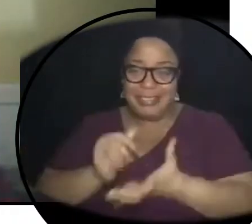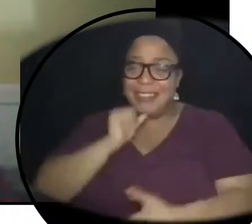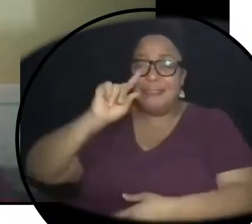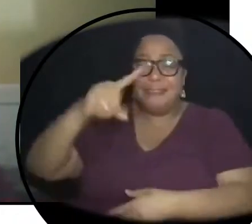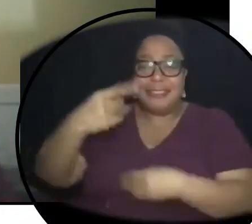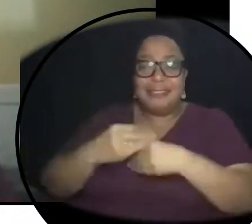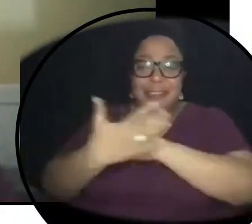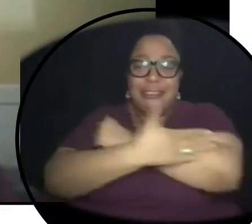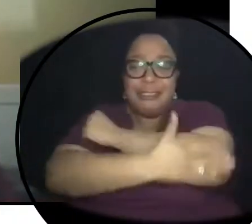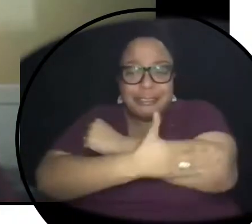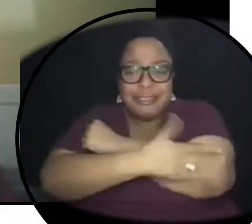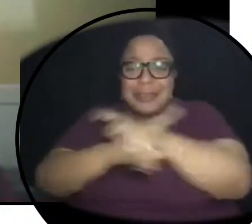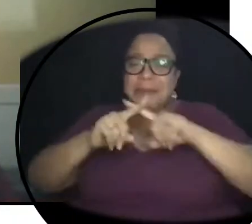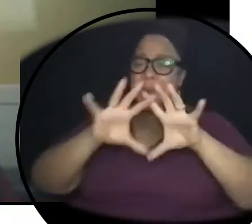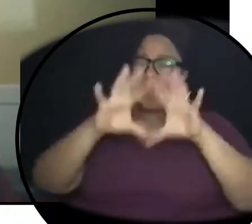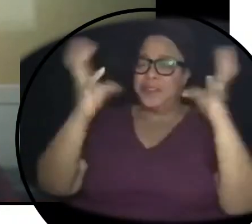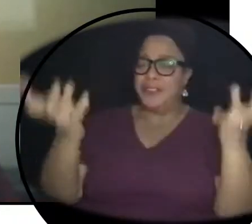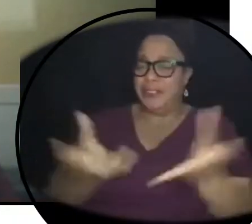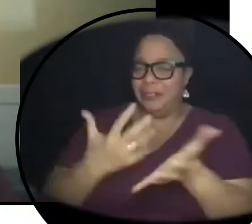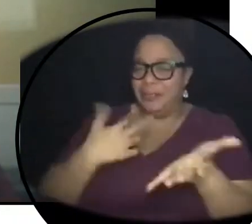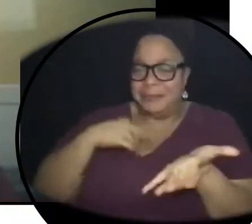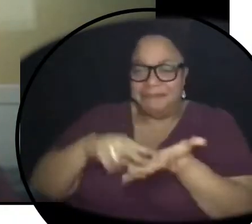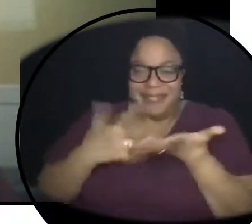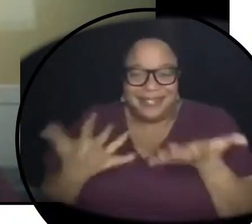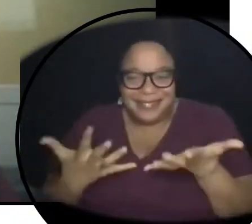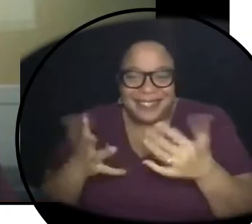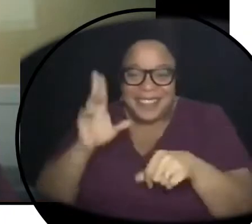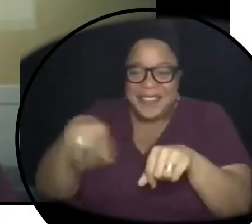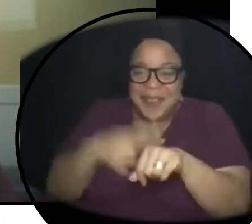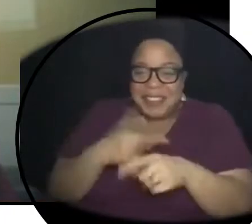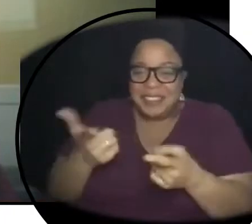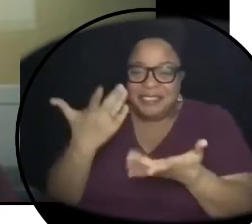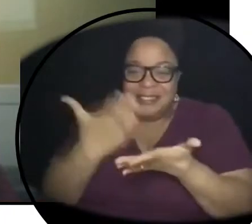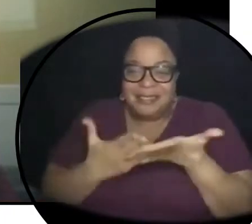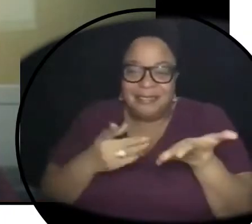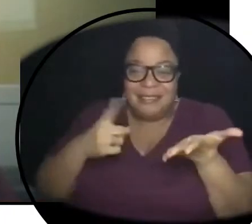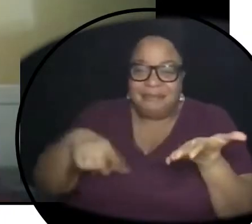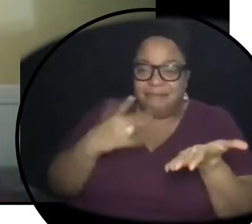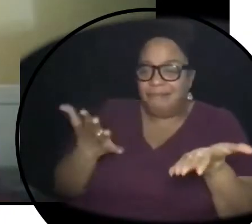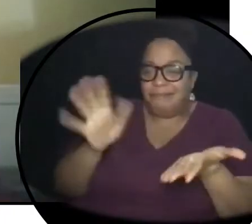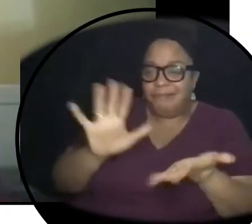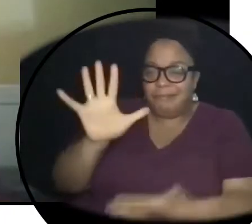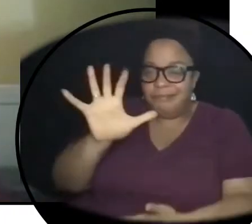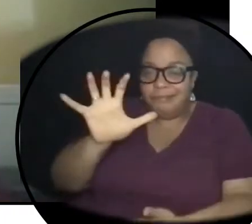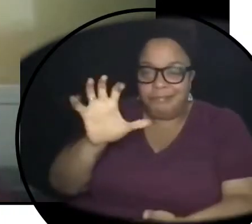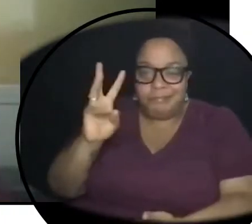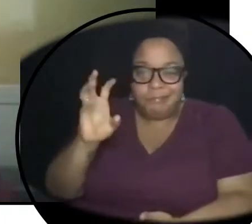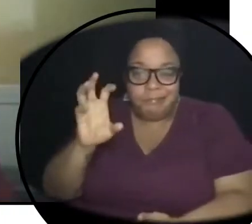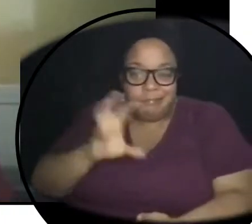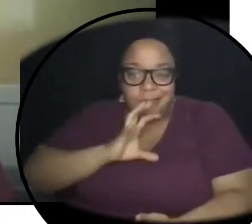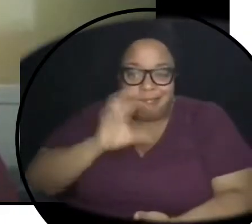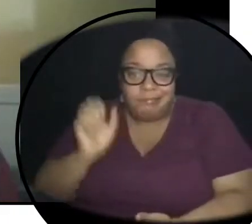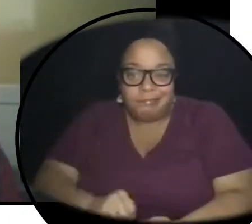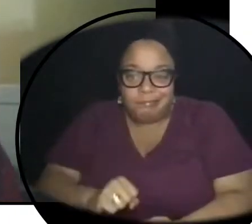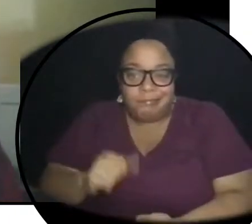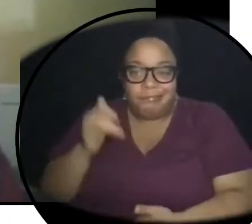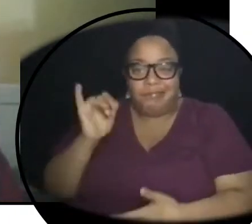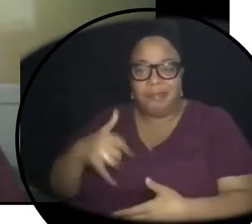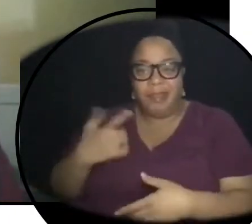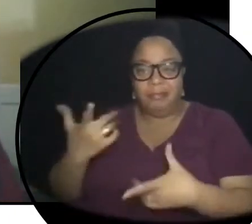and cooperative governance. So I have to do that shout out before we go global for the home